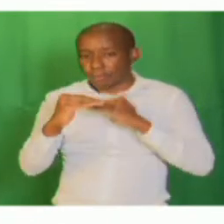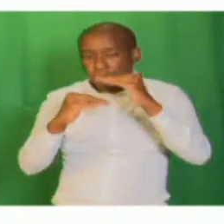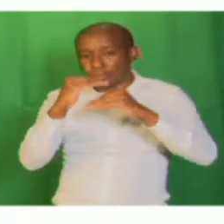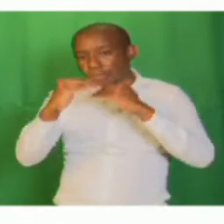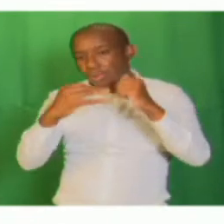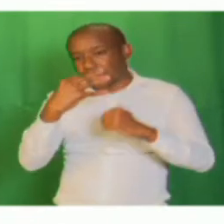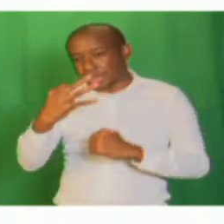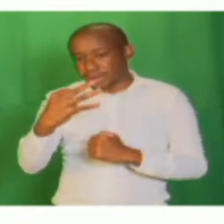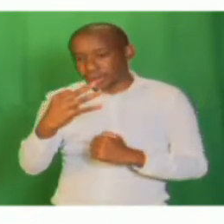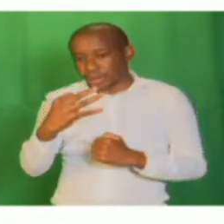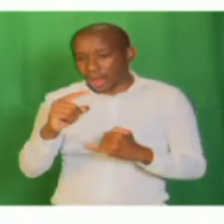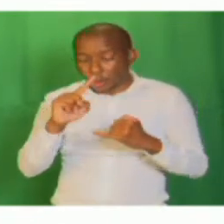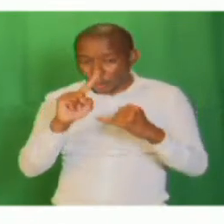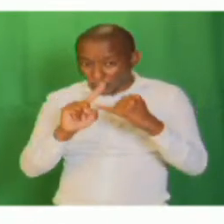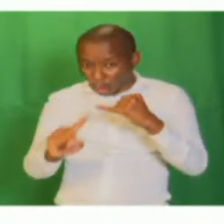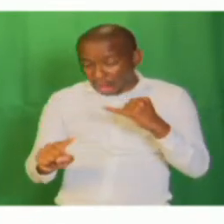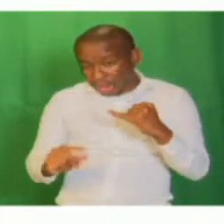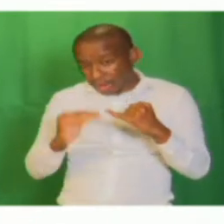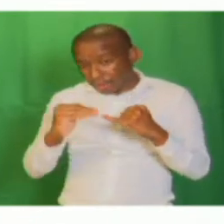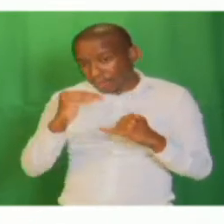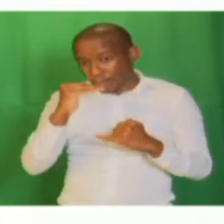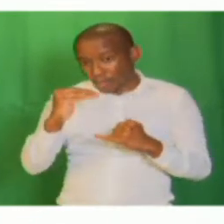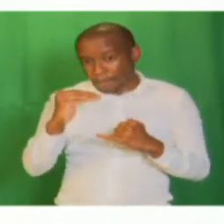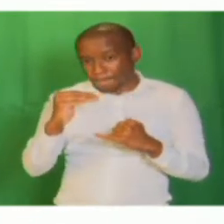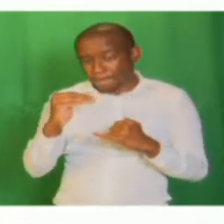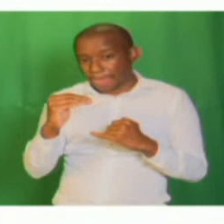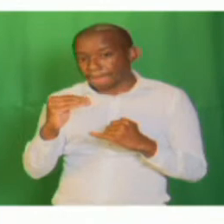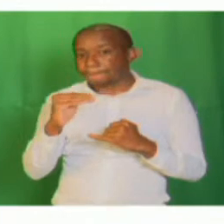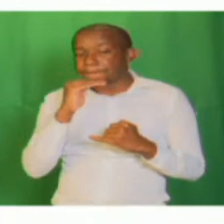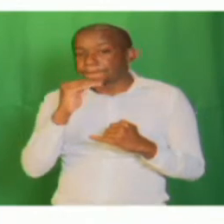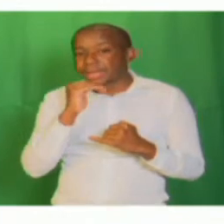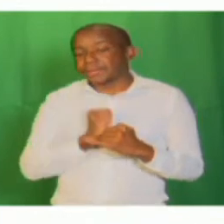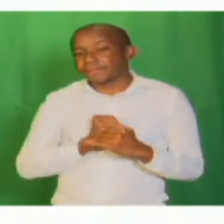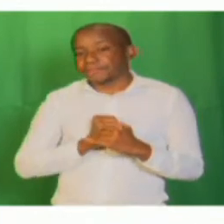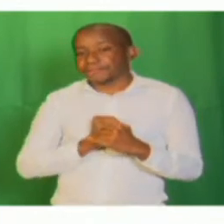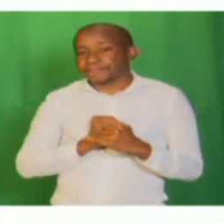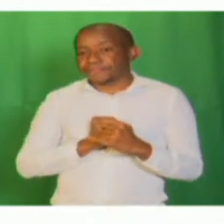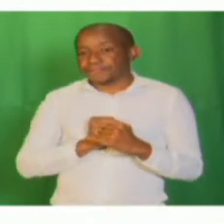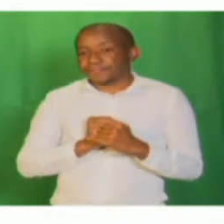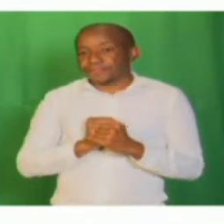follows. We have the level one. In level one,